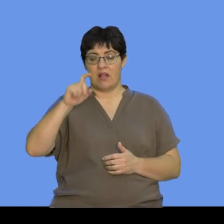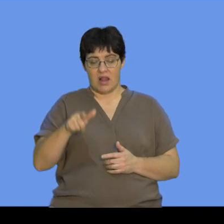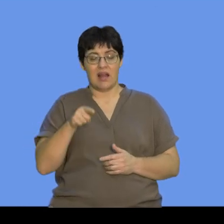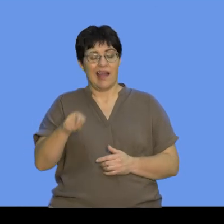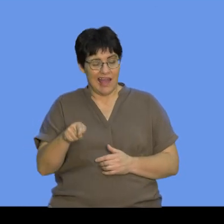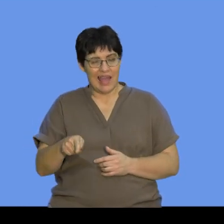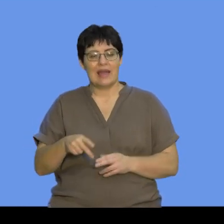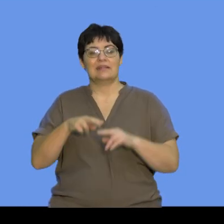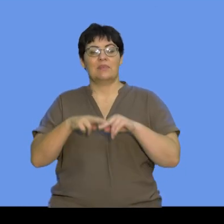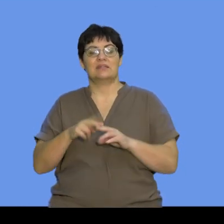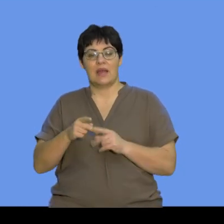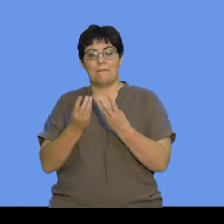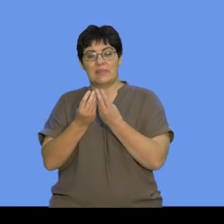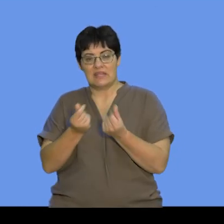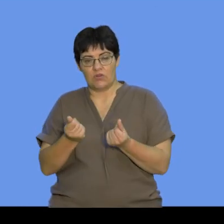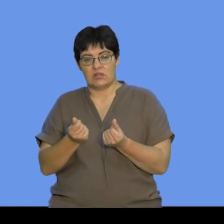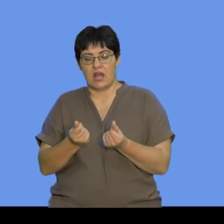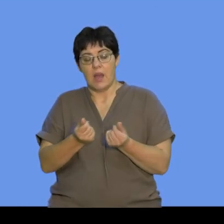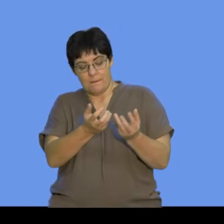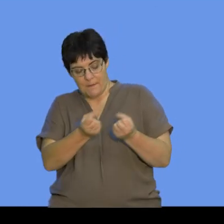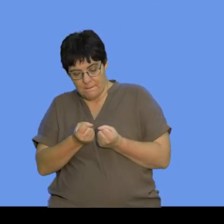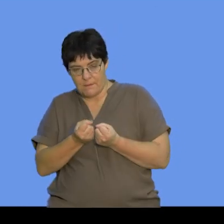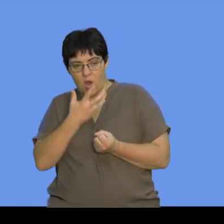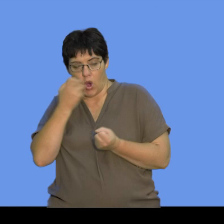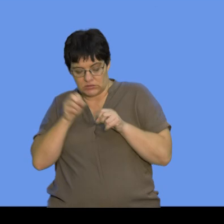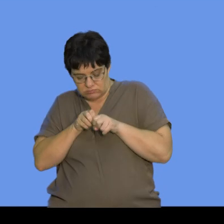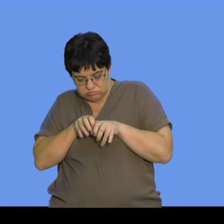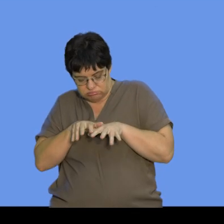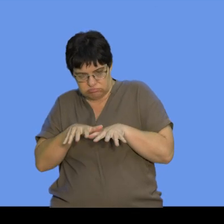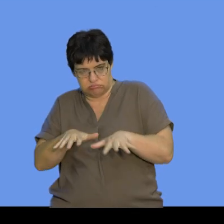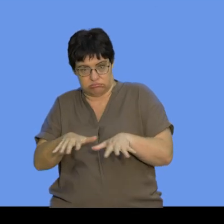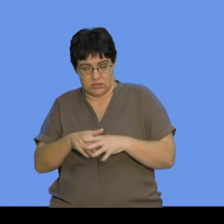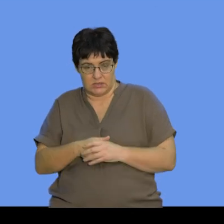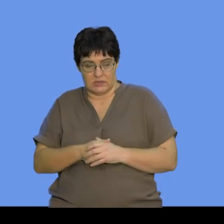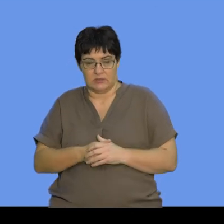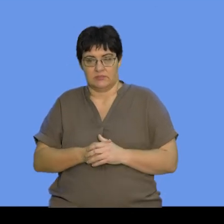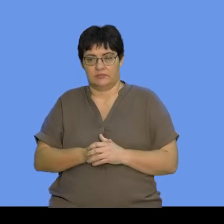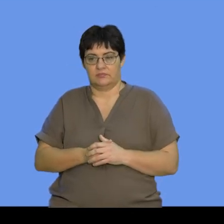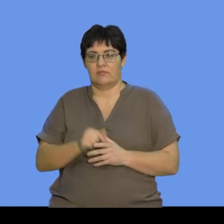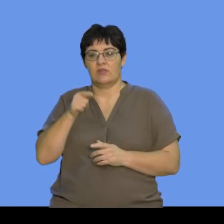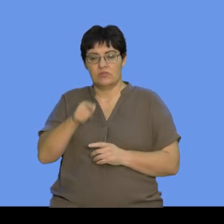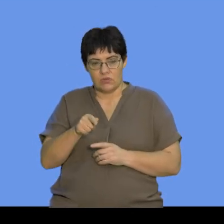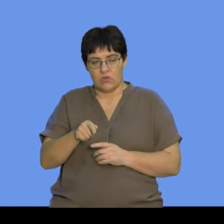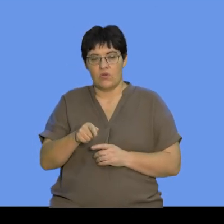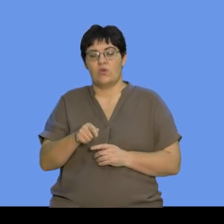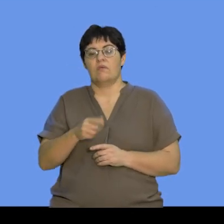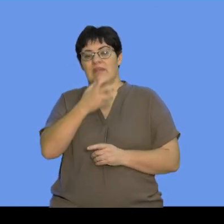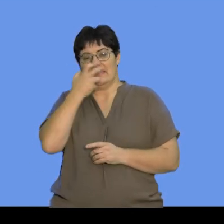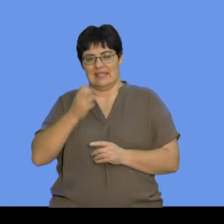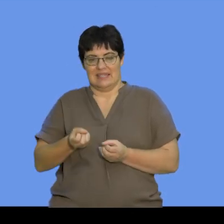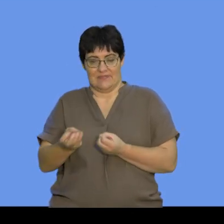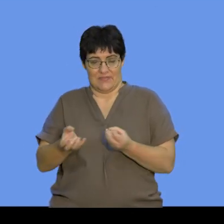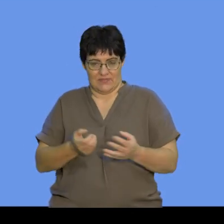extent to which a material conducts heat. So thermal conductivity has to do with heat conduction. Now, a good